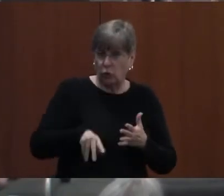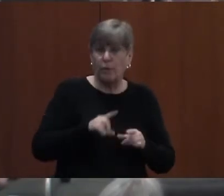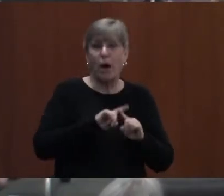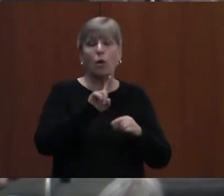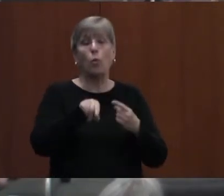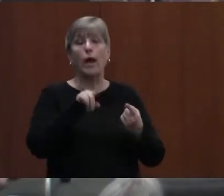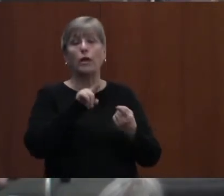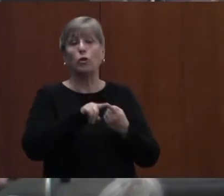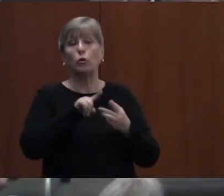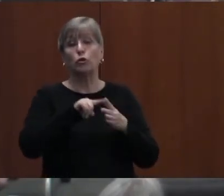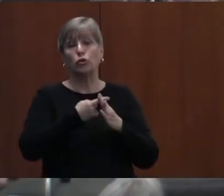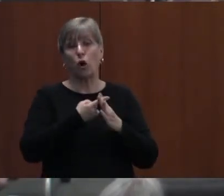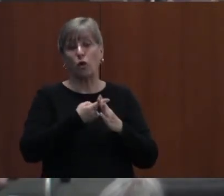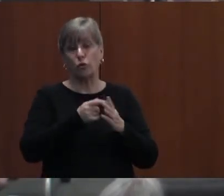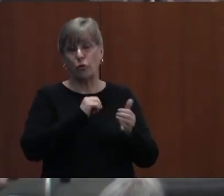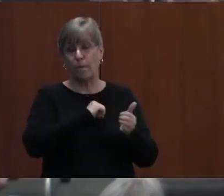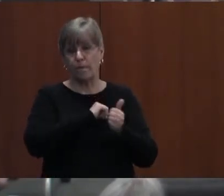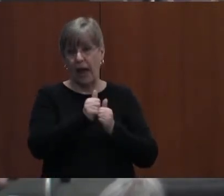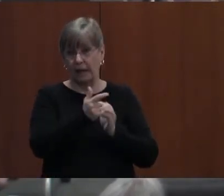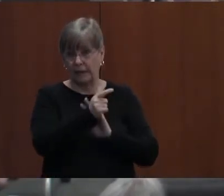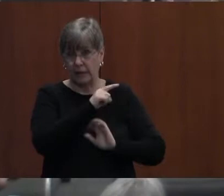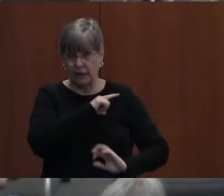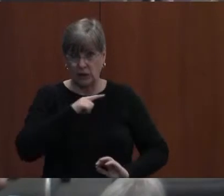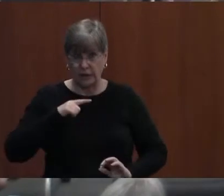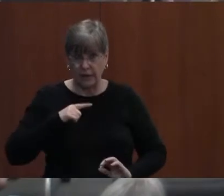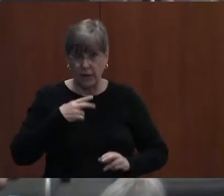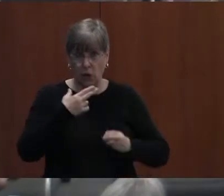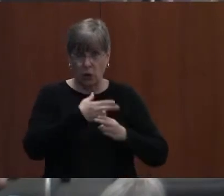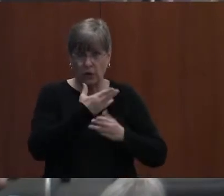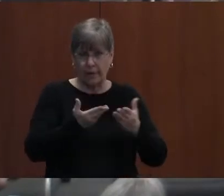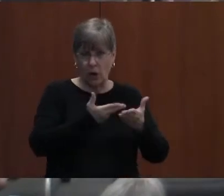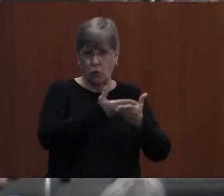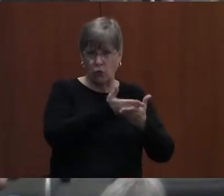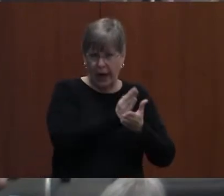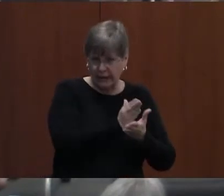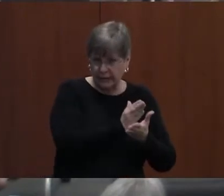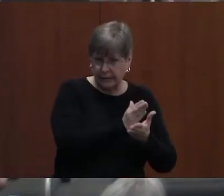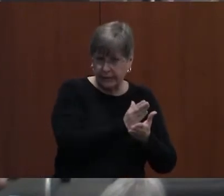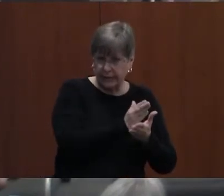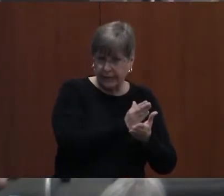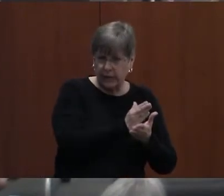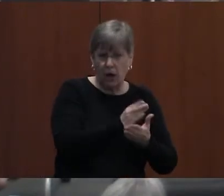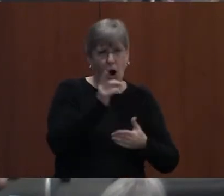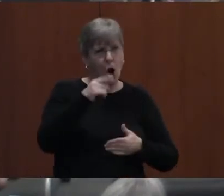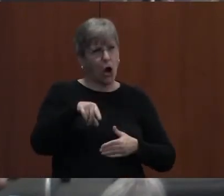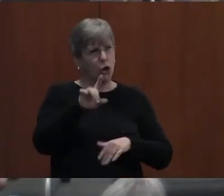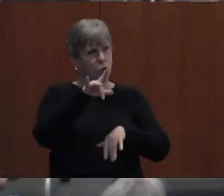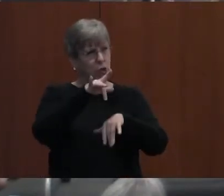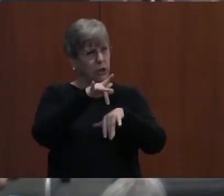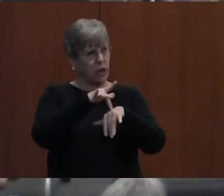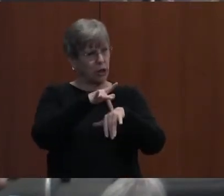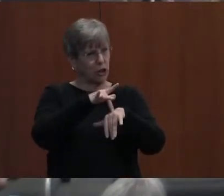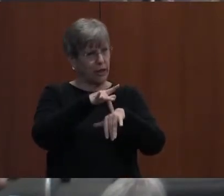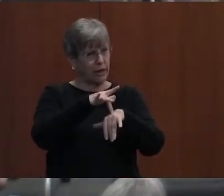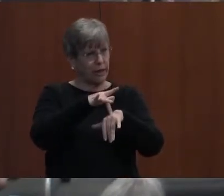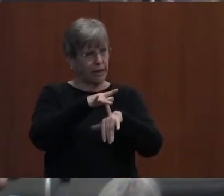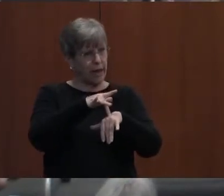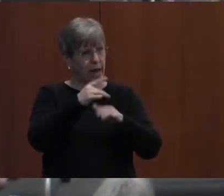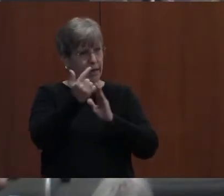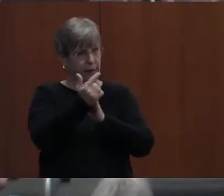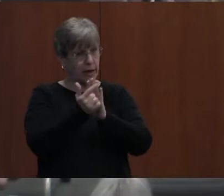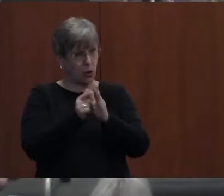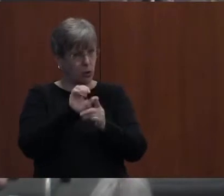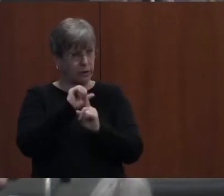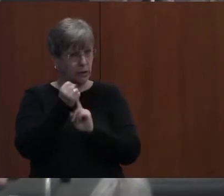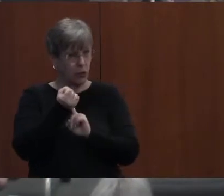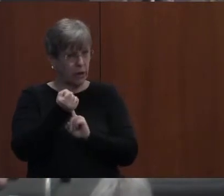But when you start passing legislation that calls something a right, are you getting into a litigious situation?